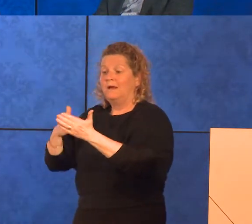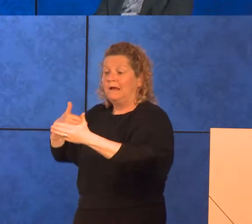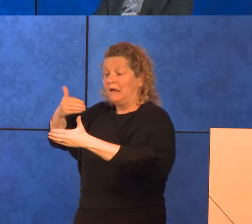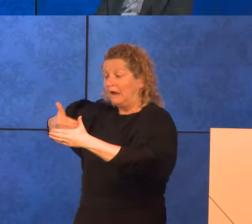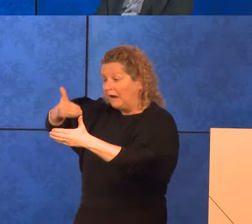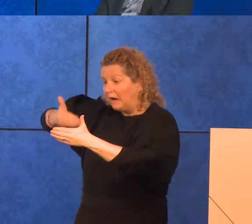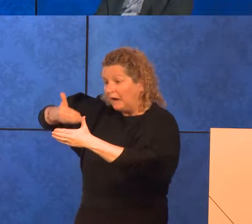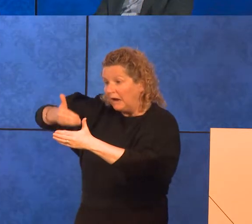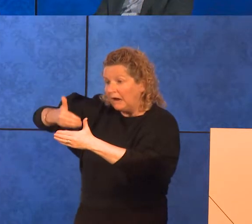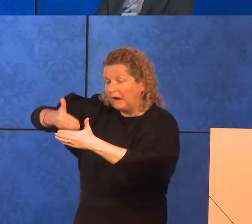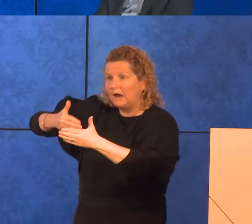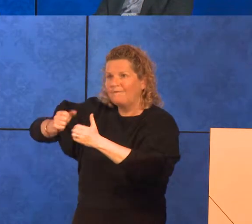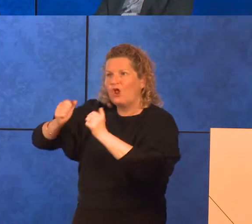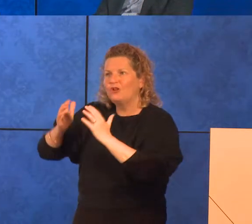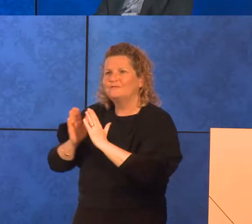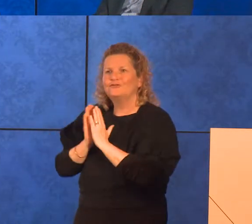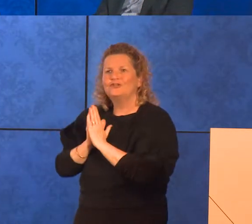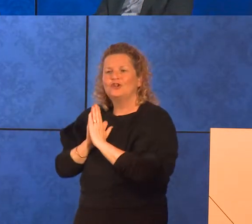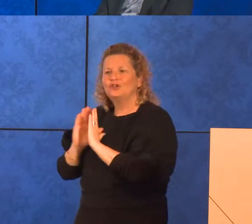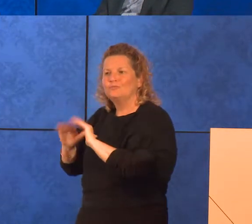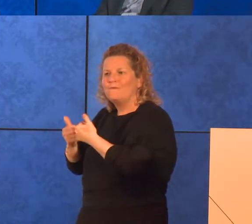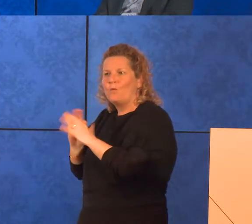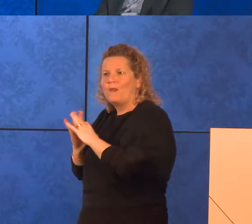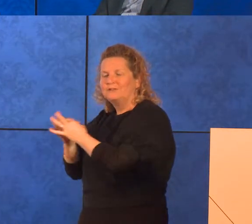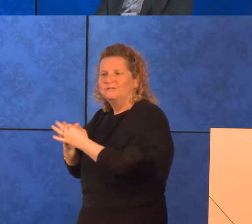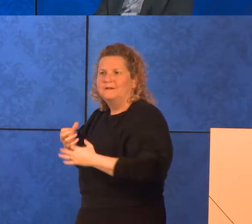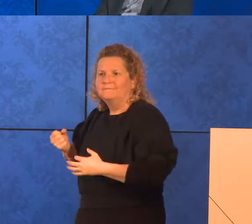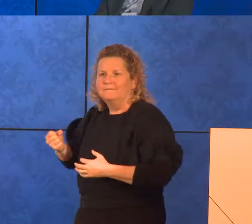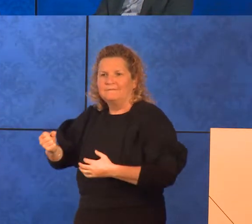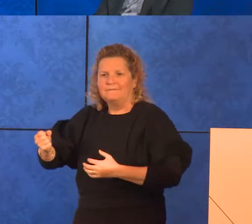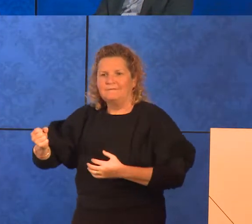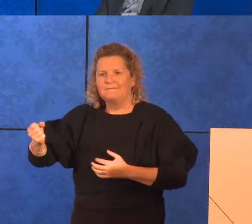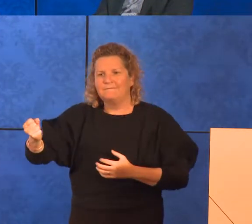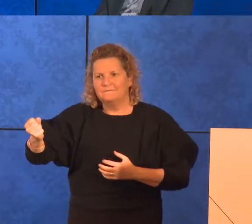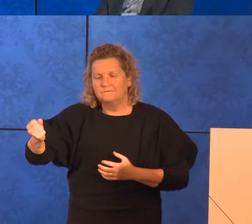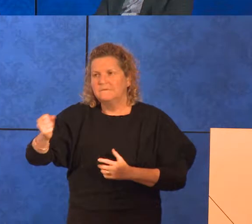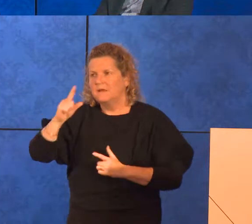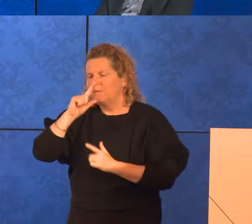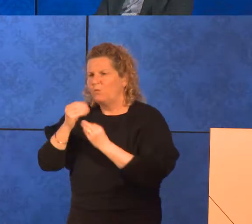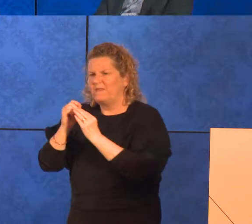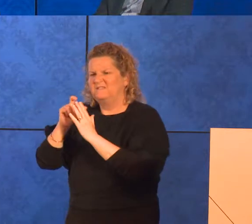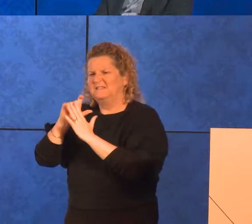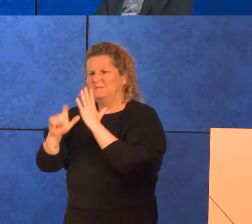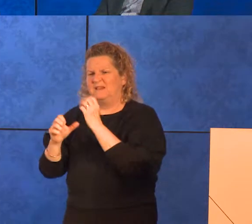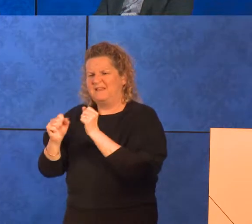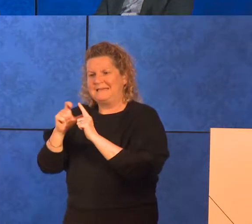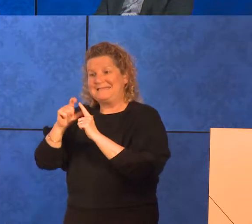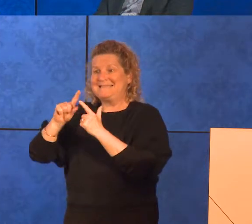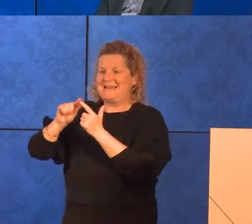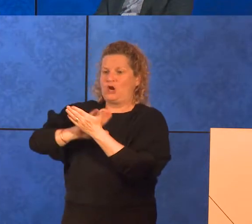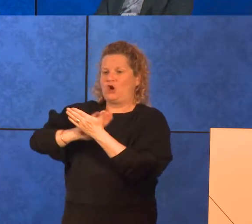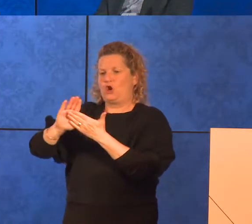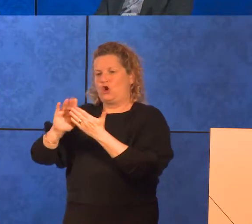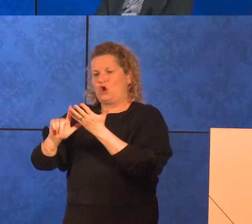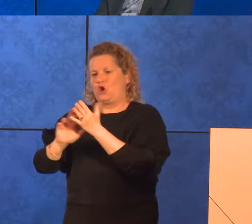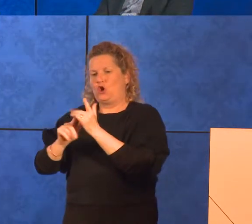lot of religious providers, and where people with disability are really dehumanised and their sexuality is not recognised. They are